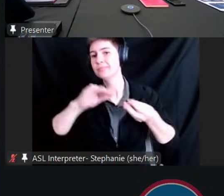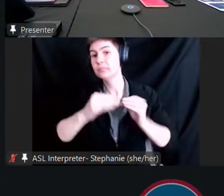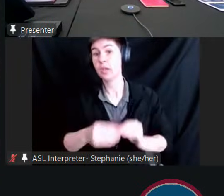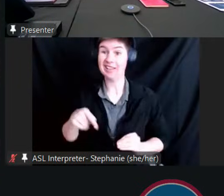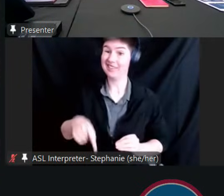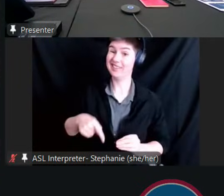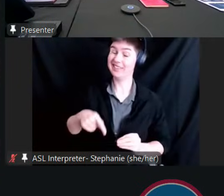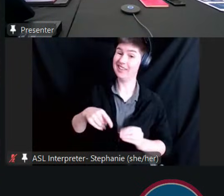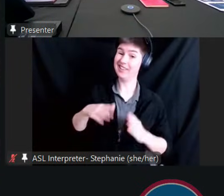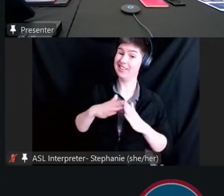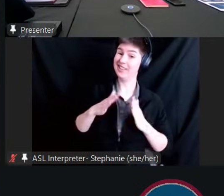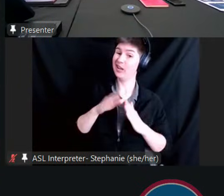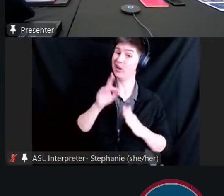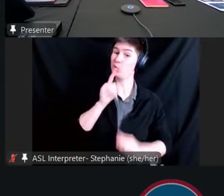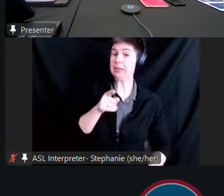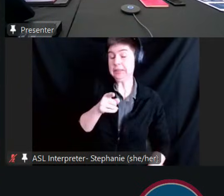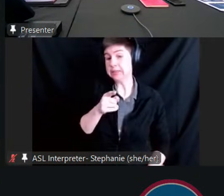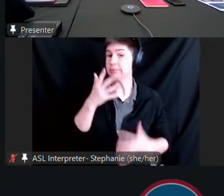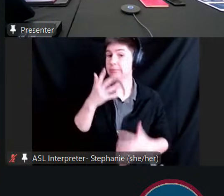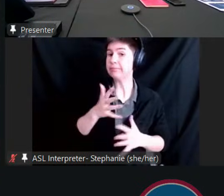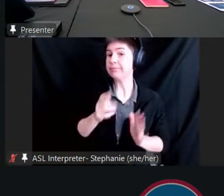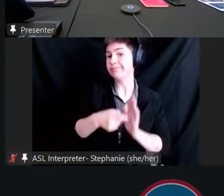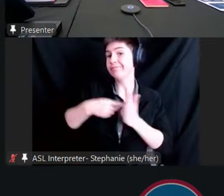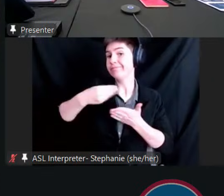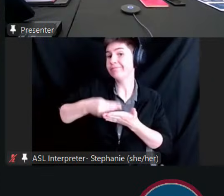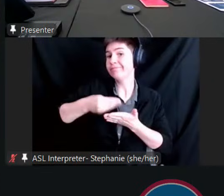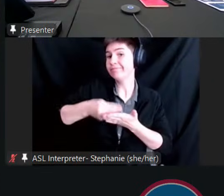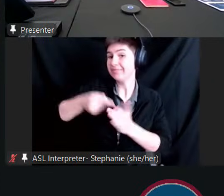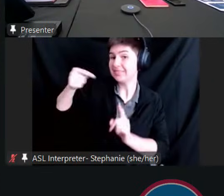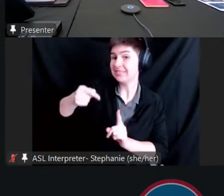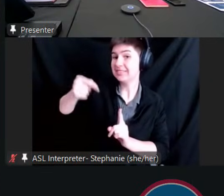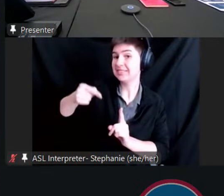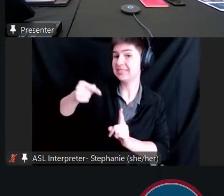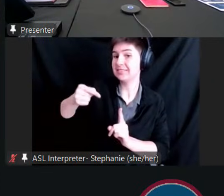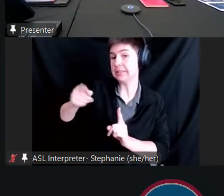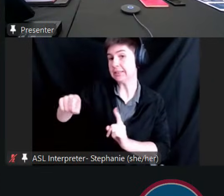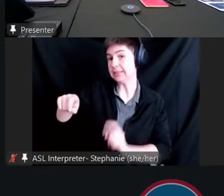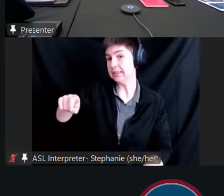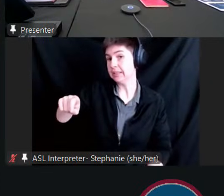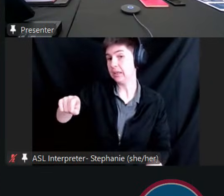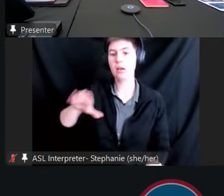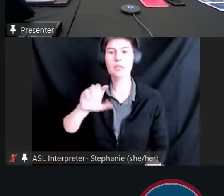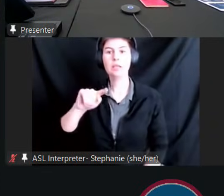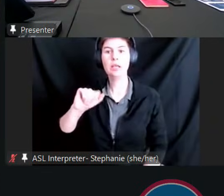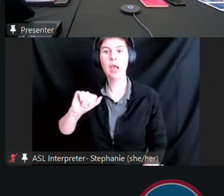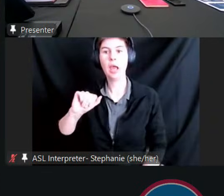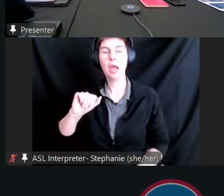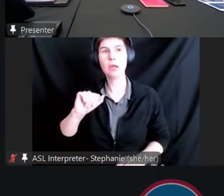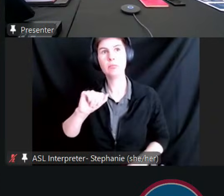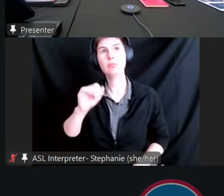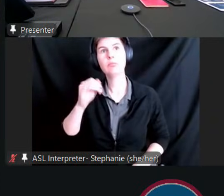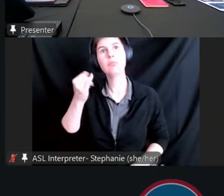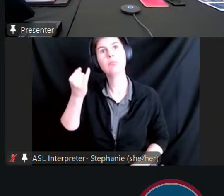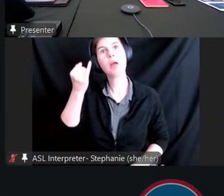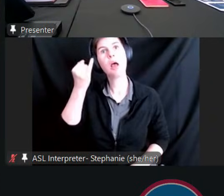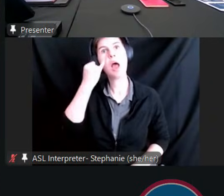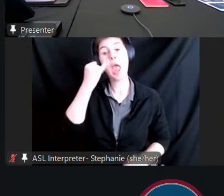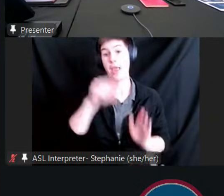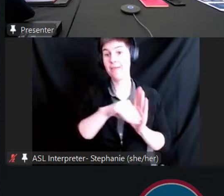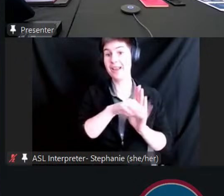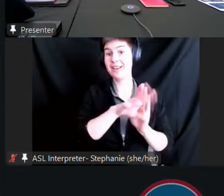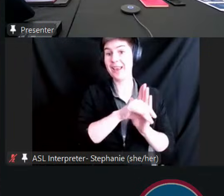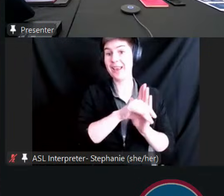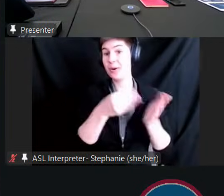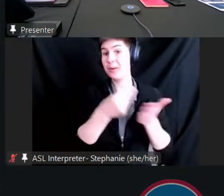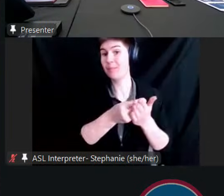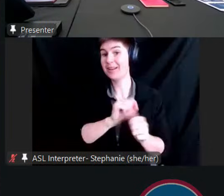motivated, and so if maybe CTA, we could get us off the hook for the cost of installing the cameras, which I know we're on.